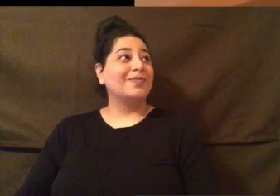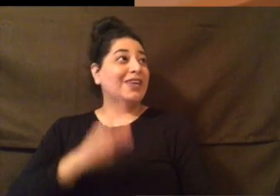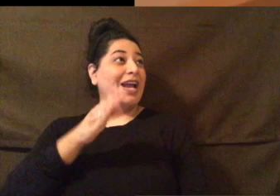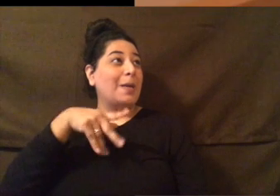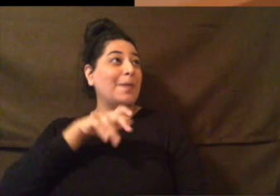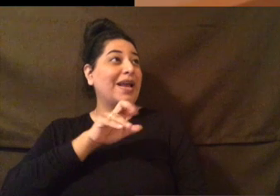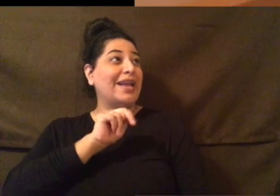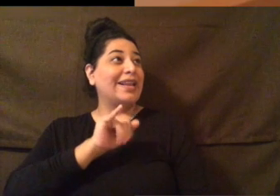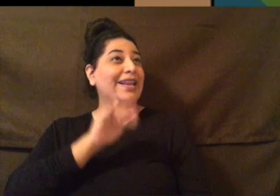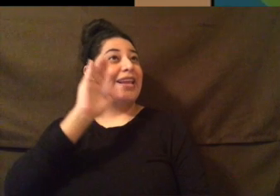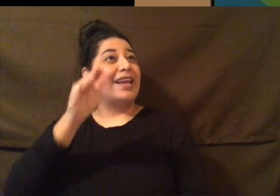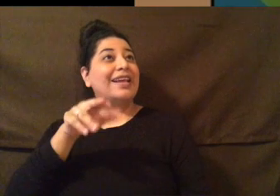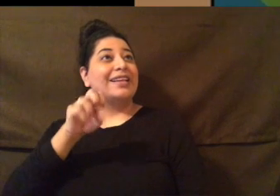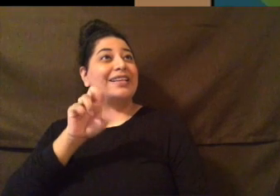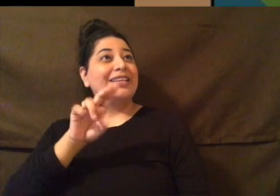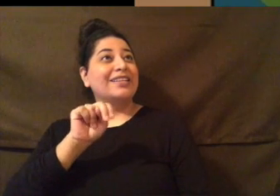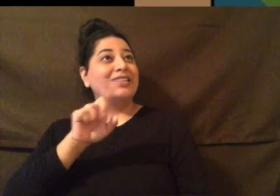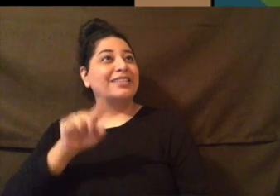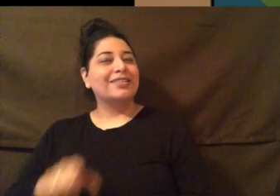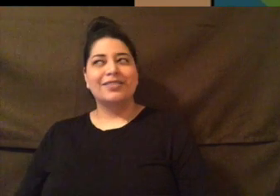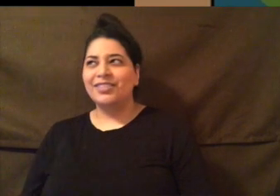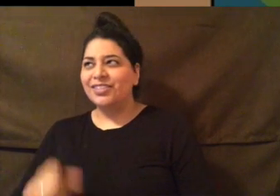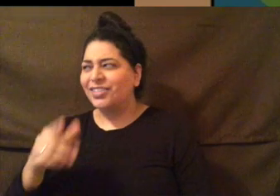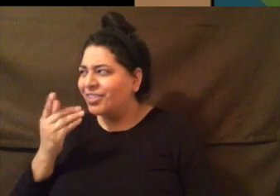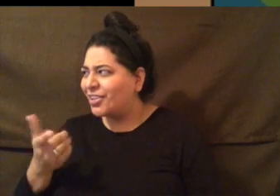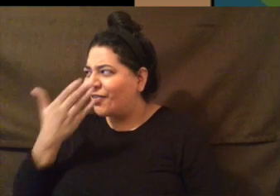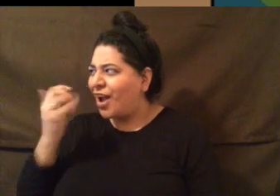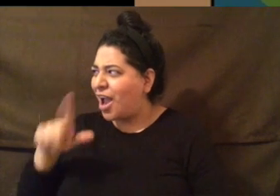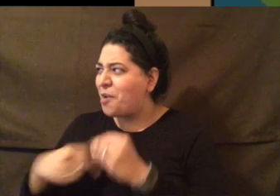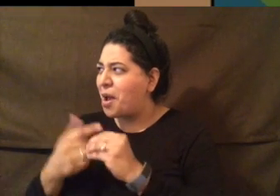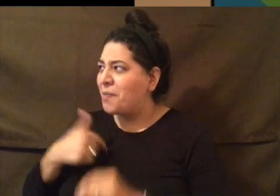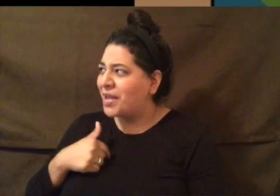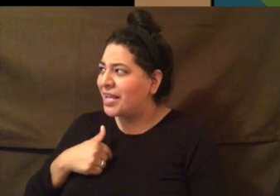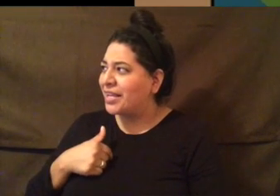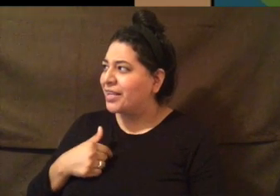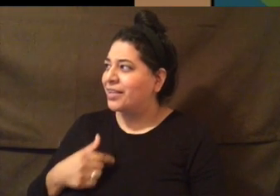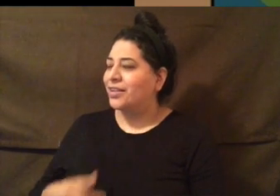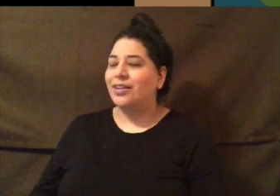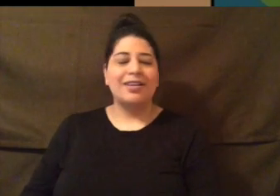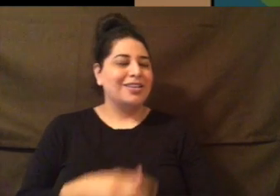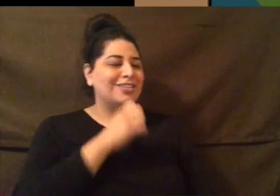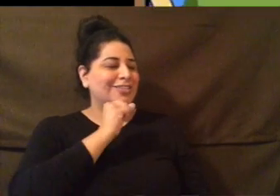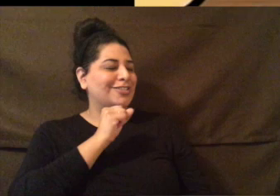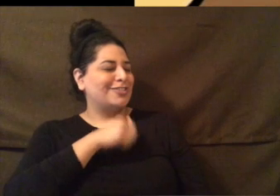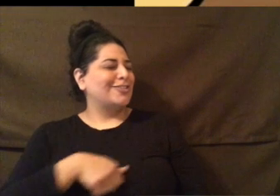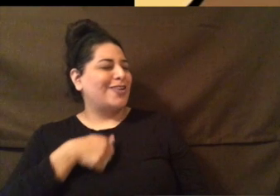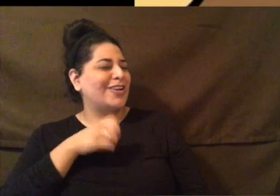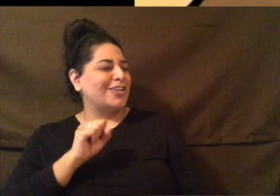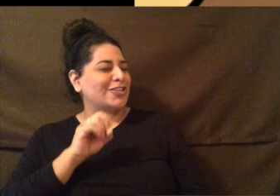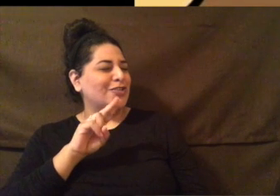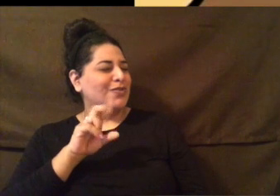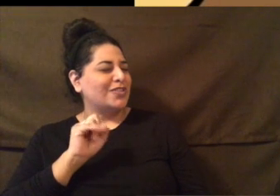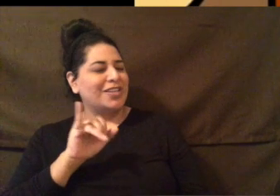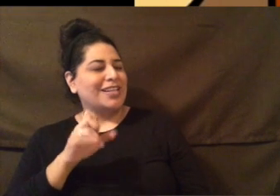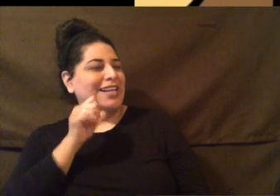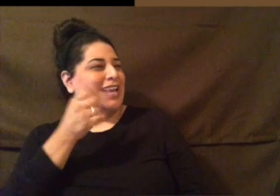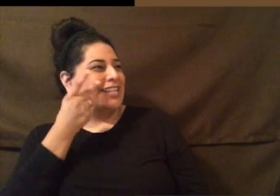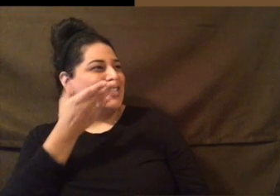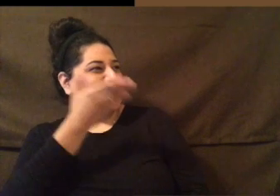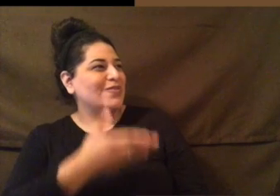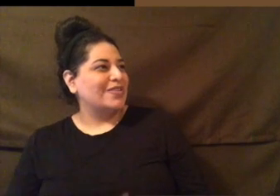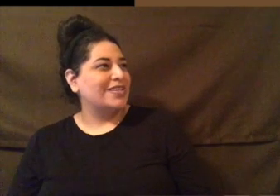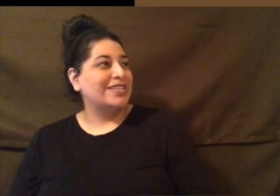Hi, Penny. Hi, Sense. You forgot about me, Barry. Sorry, Susie. I didn't see you there. Thanks for joining us,